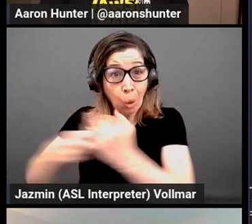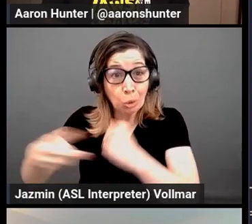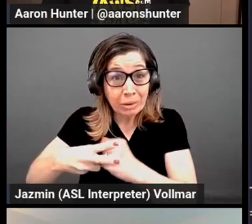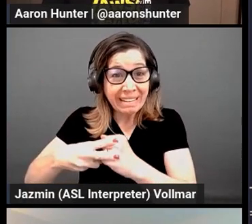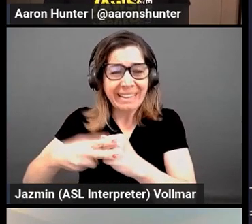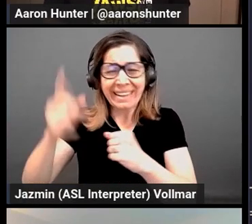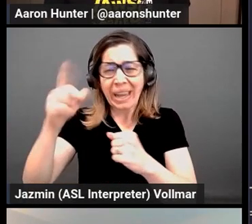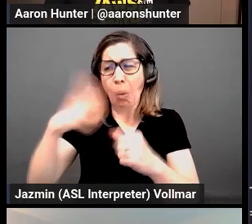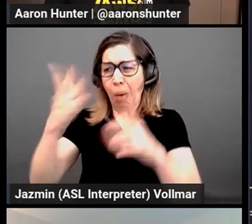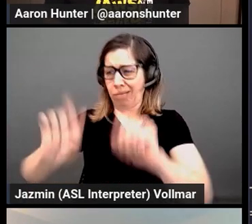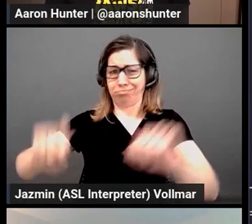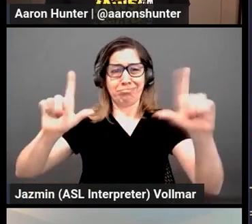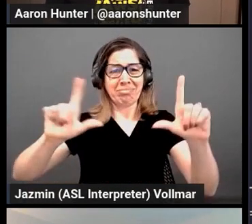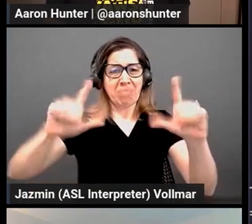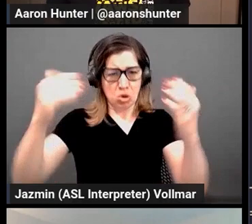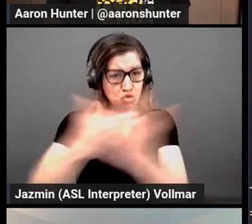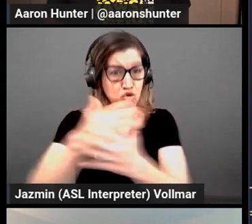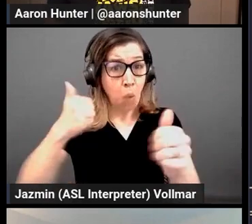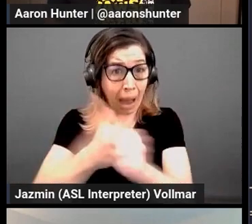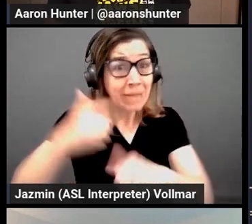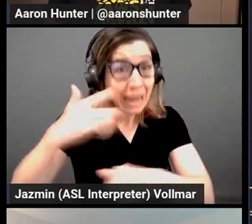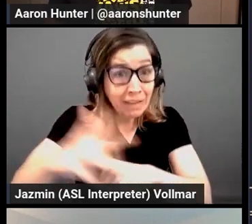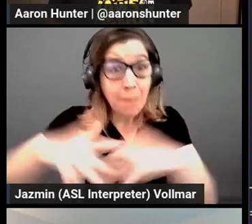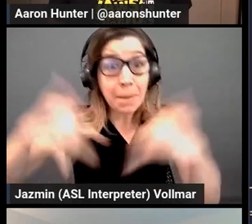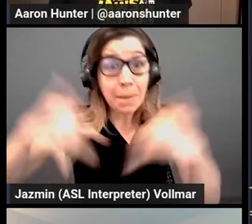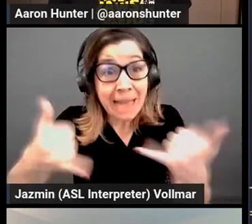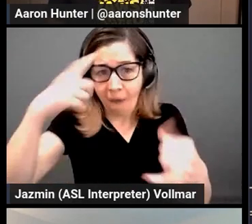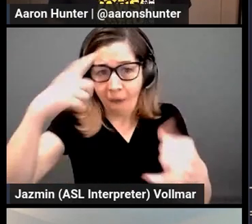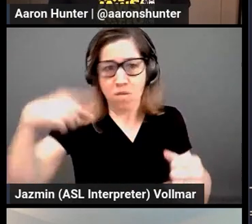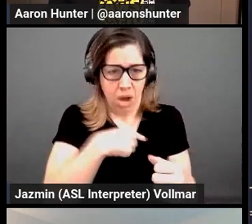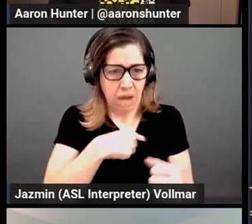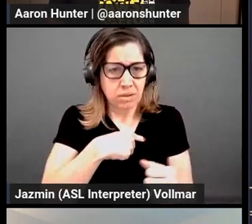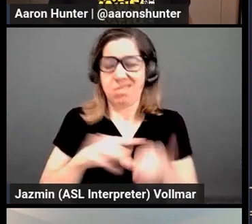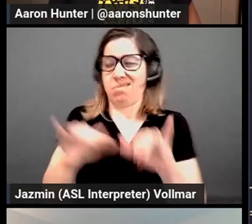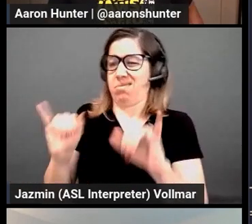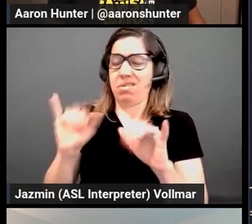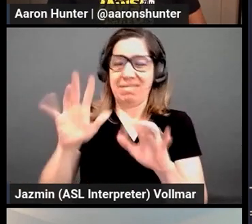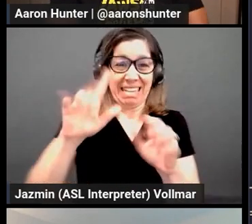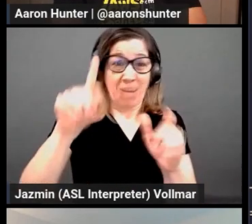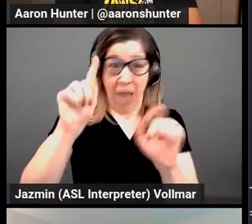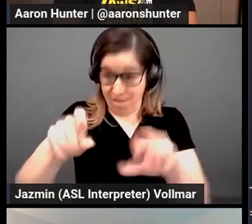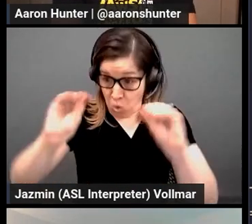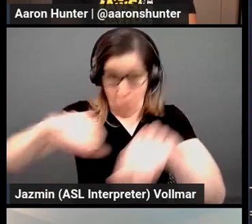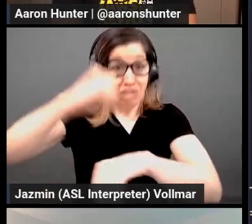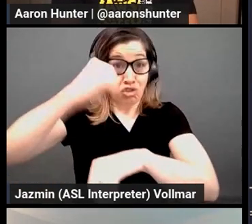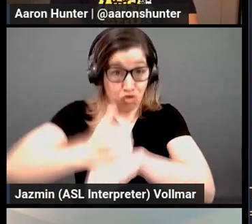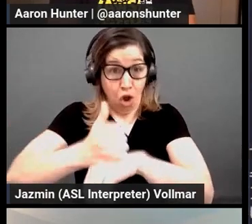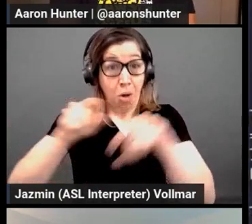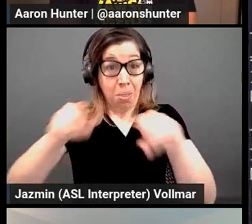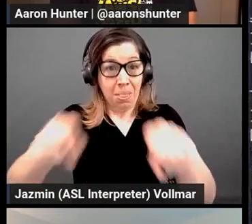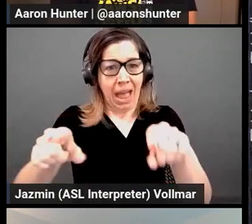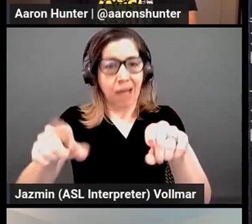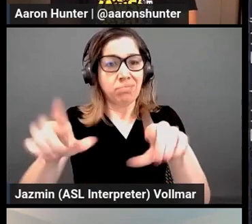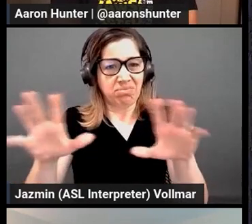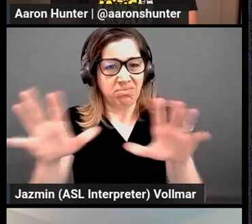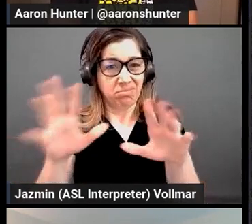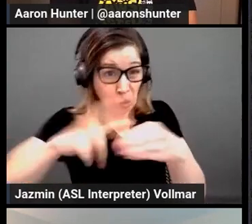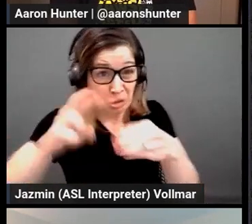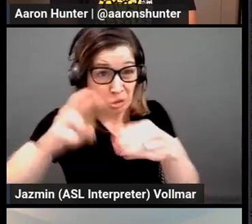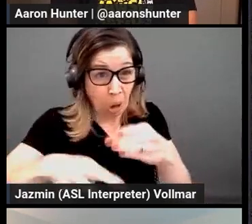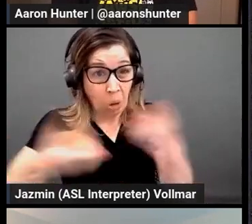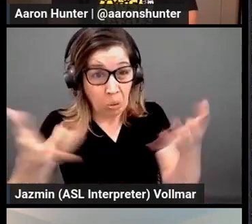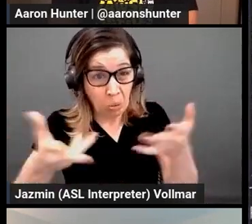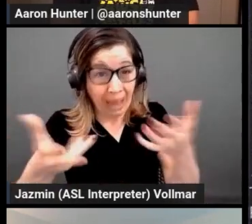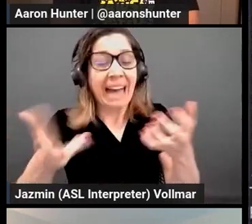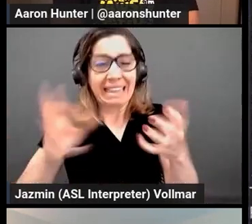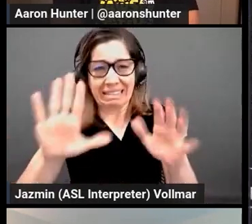of new updates available for us, and we can go ahead and install them. And what that's going to do is it's going to actually